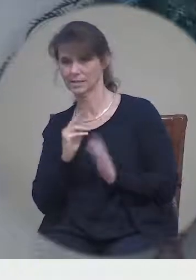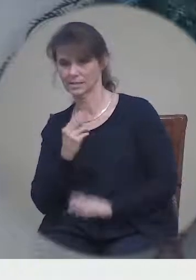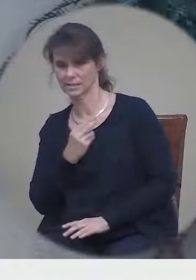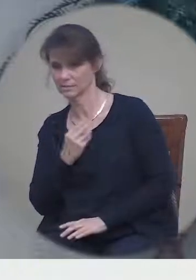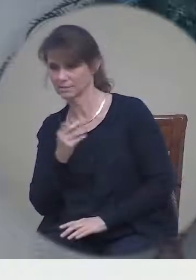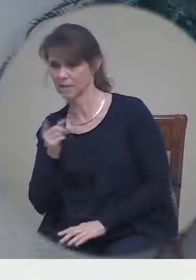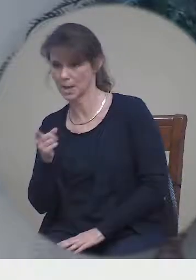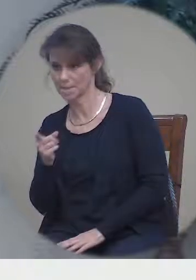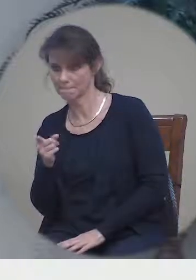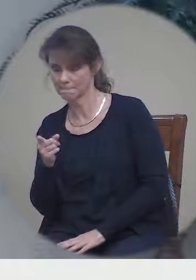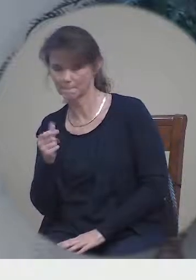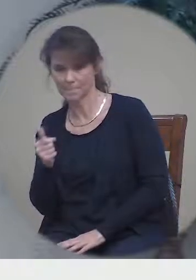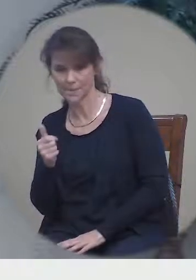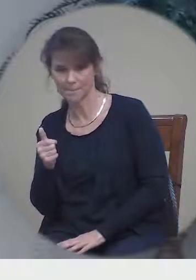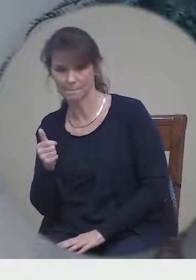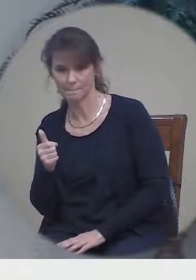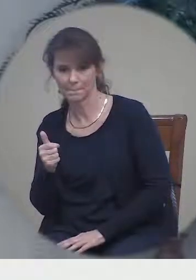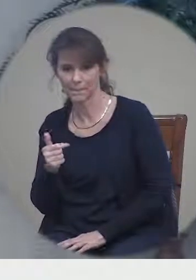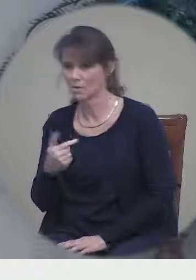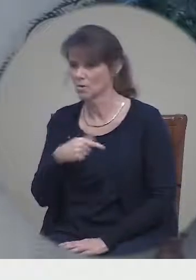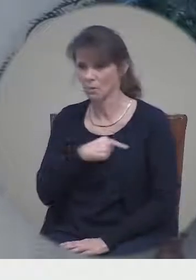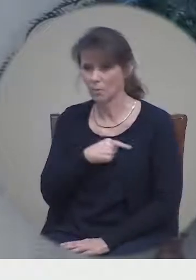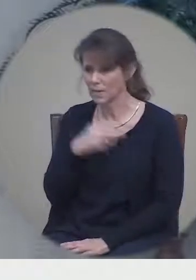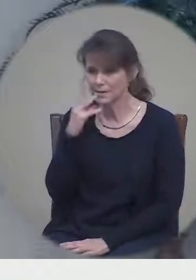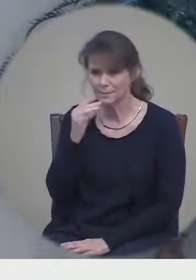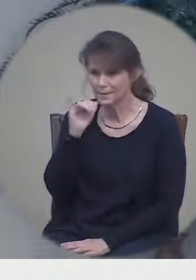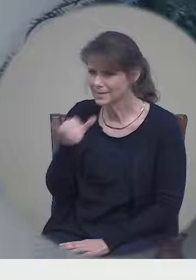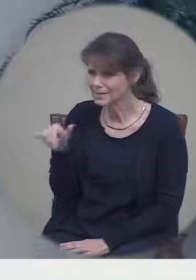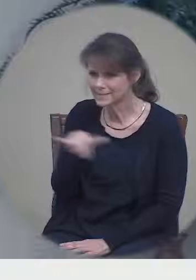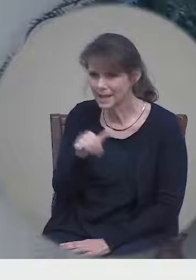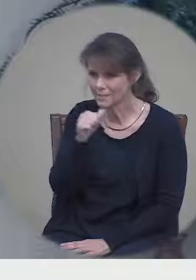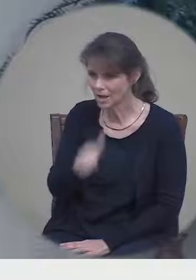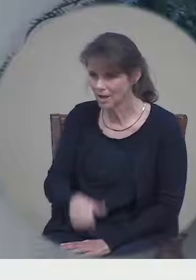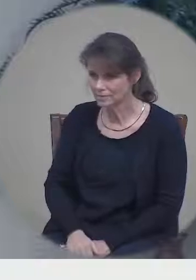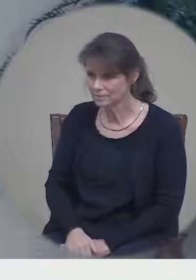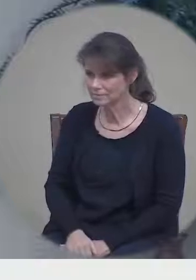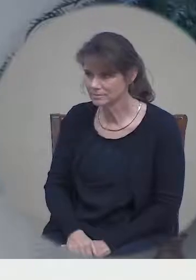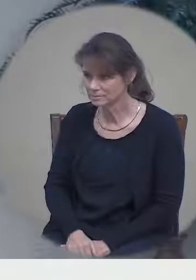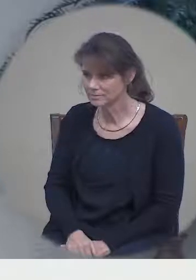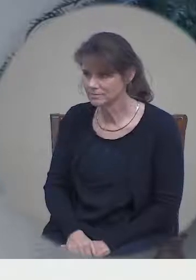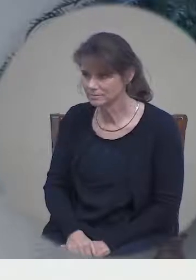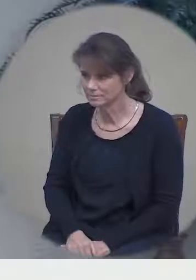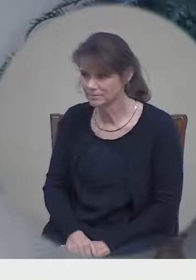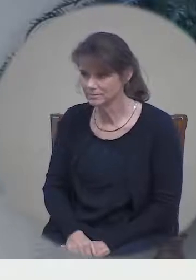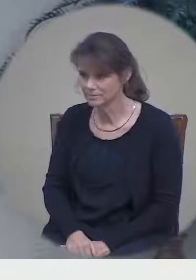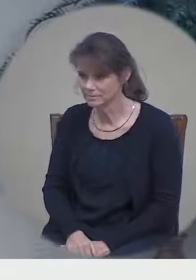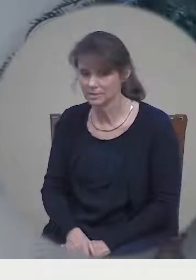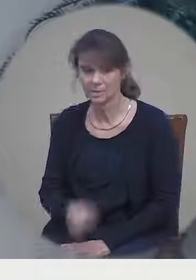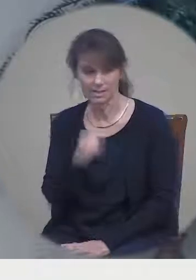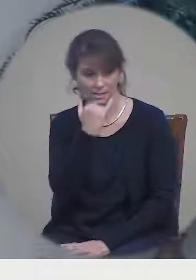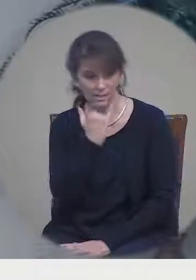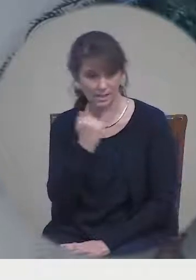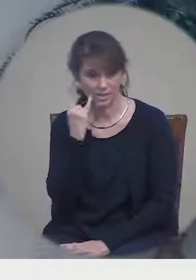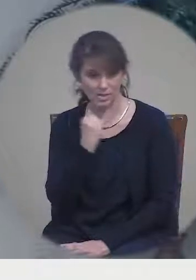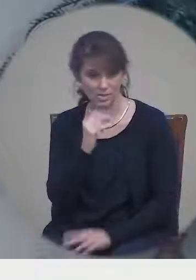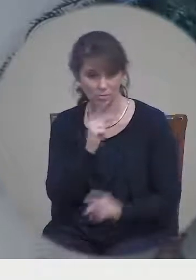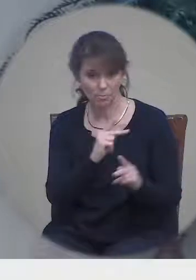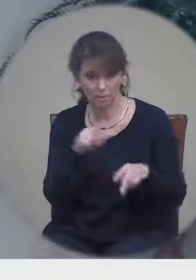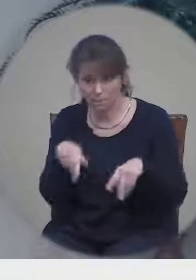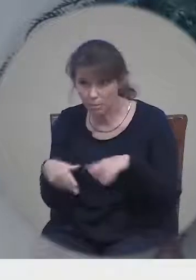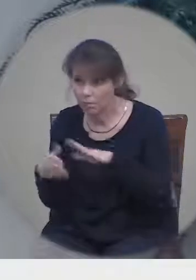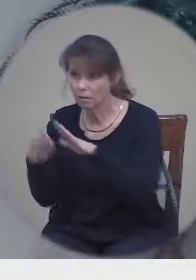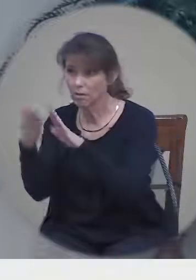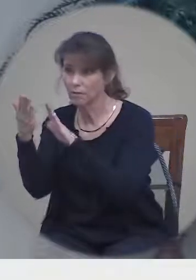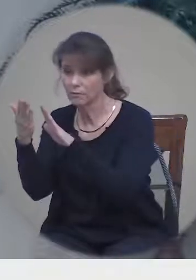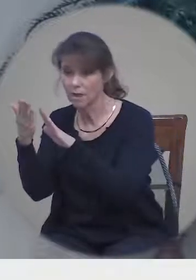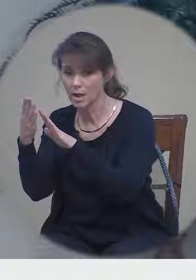chastisement. Now he says, remember Israel? They came to a repellent circumstance and a mountain that